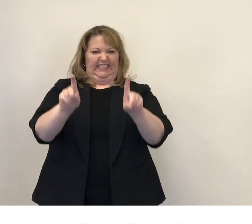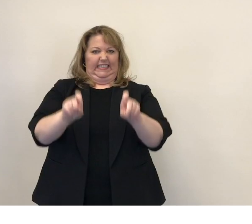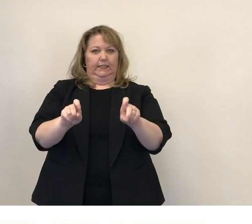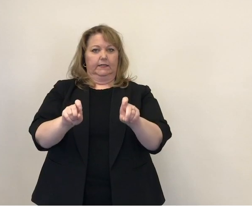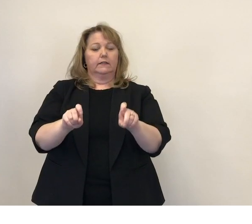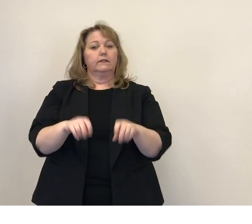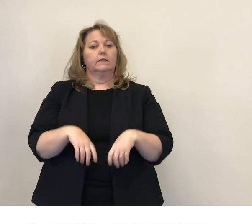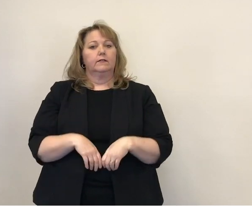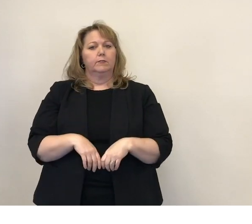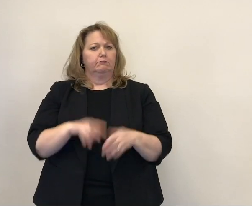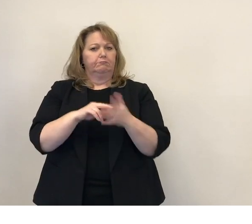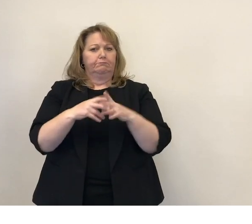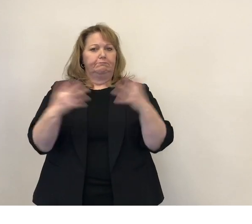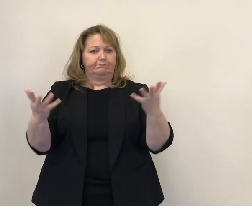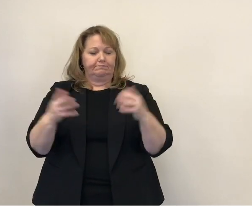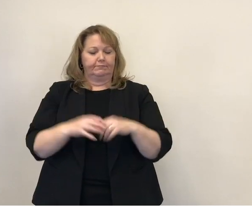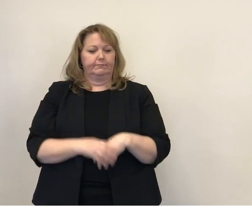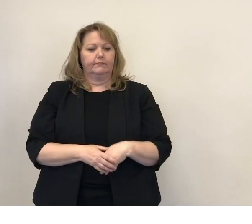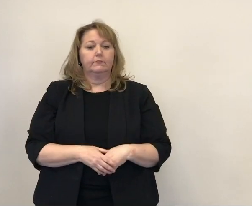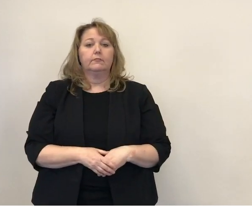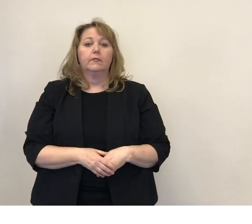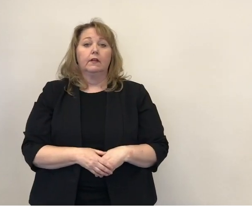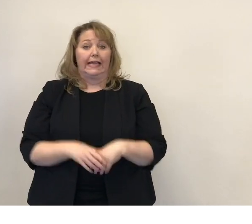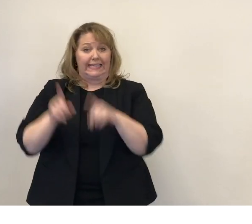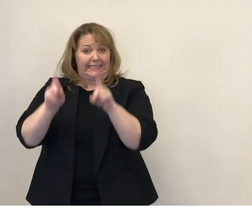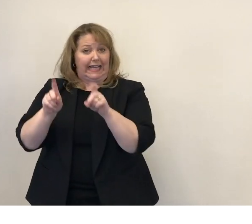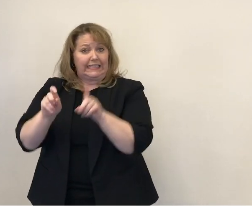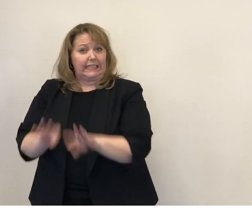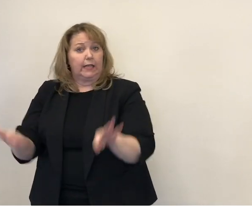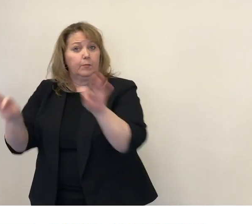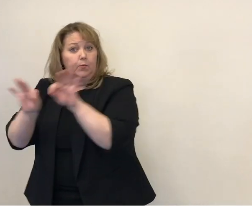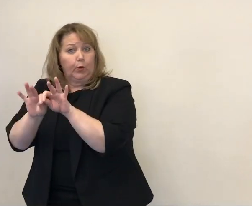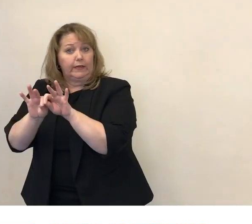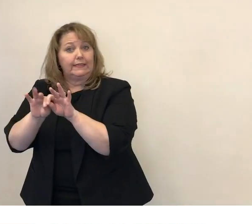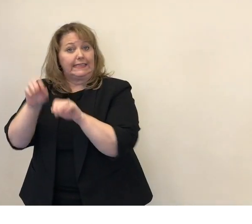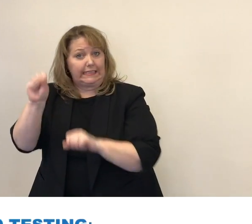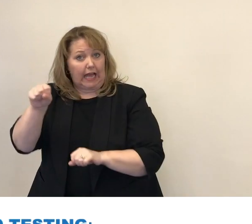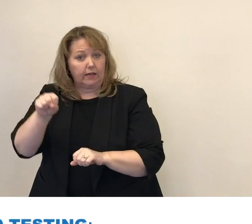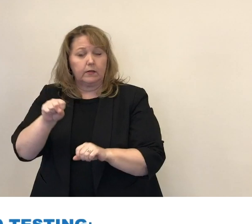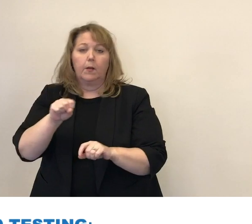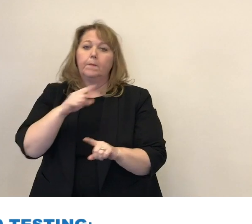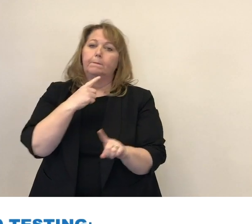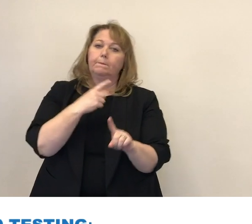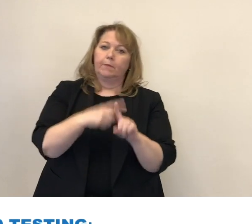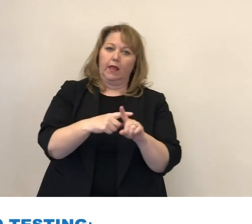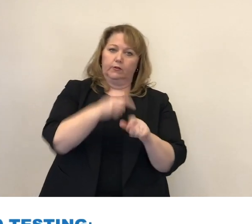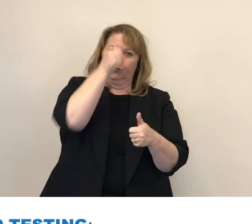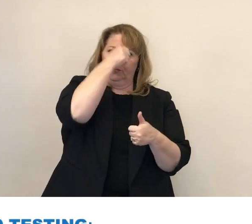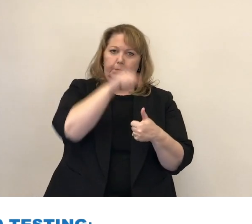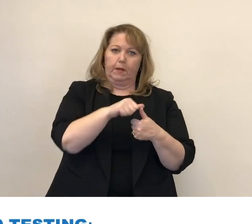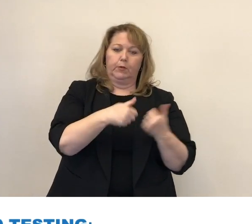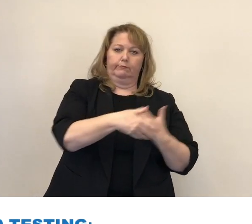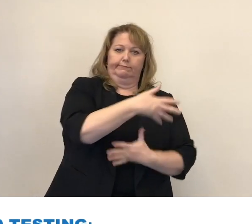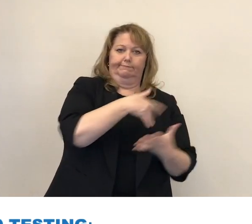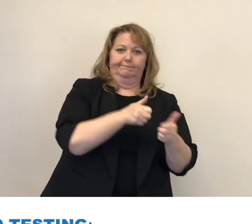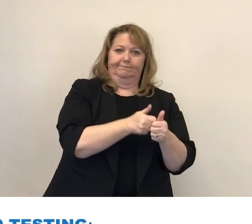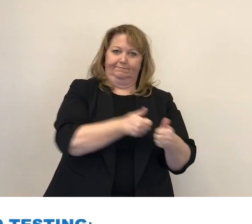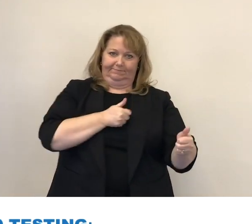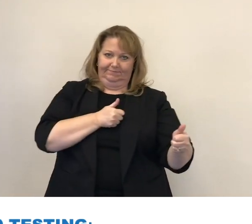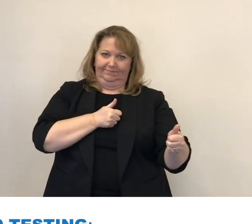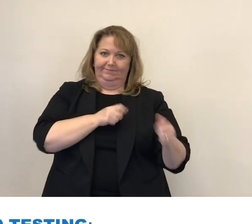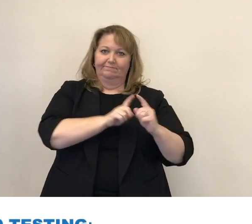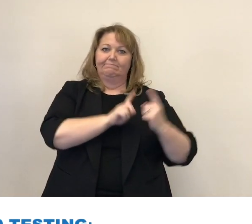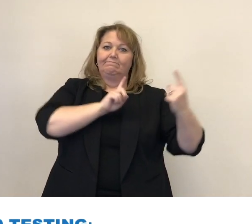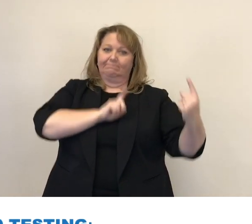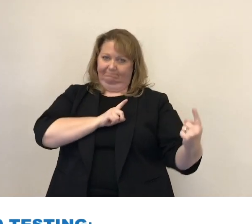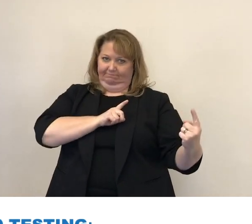social distancing, might be the most important weapon that we've got in this pandemic, or armor, if you like. Testing